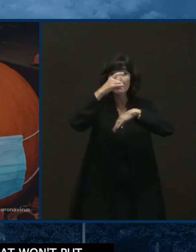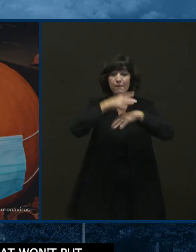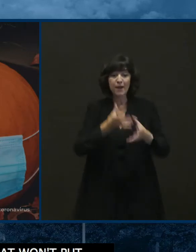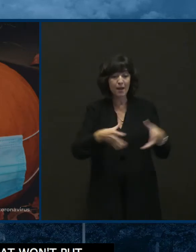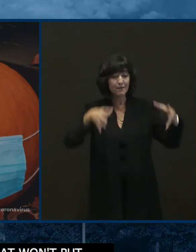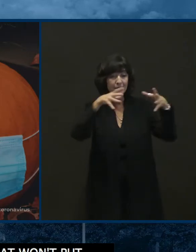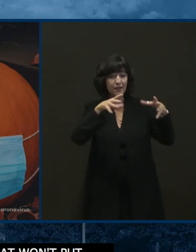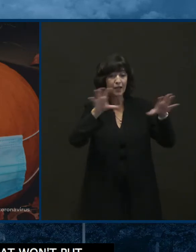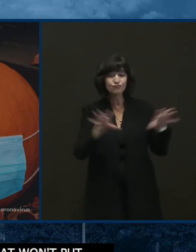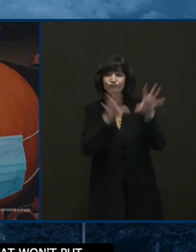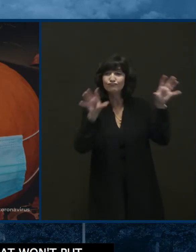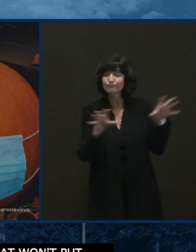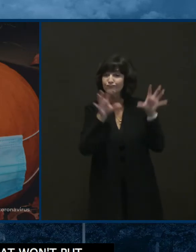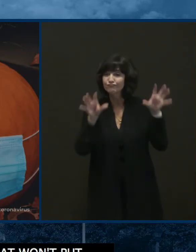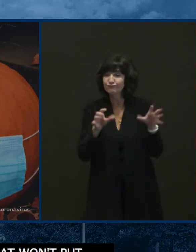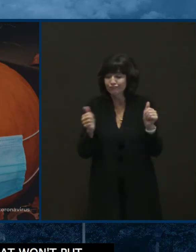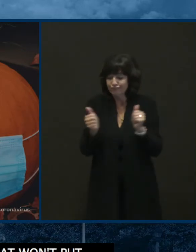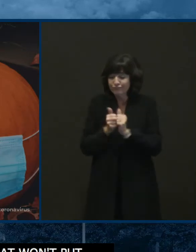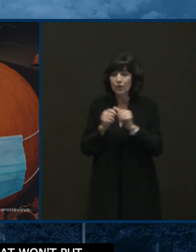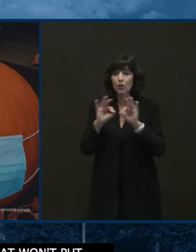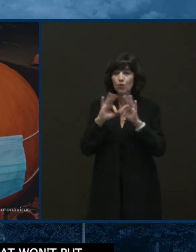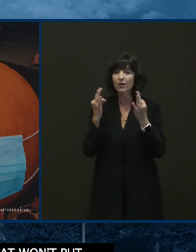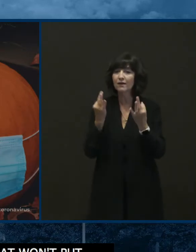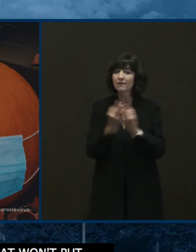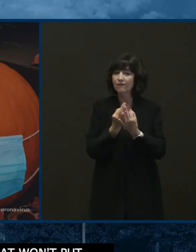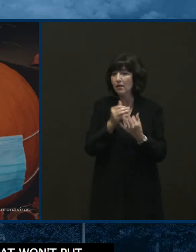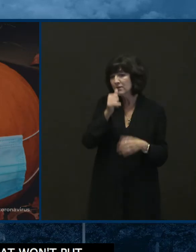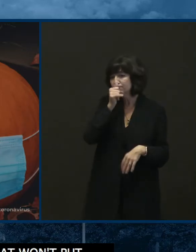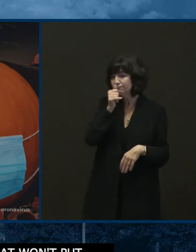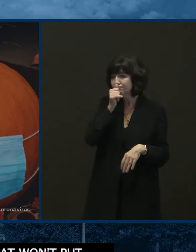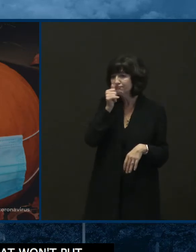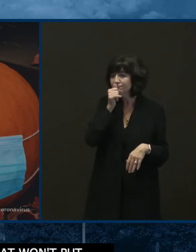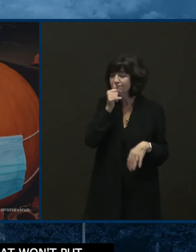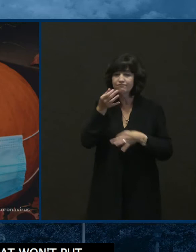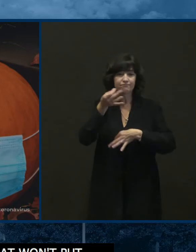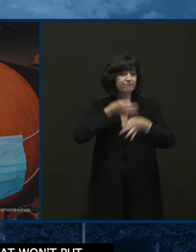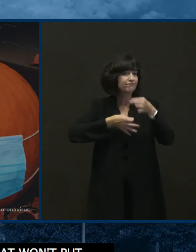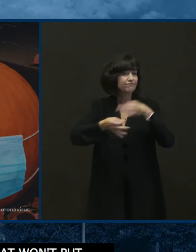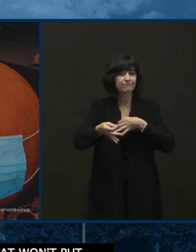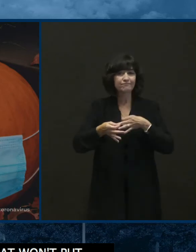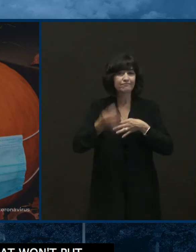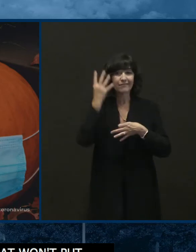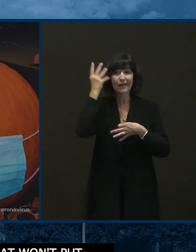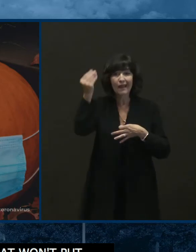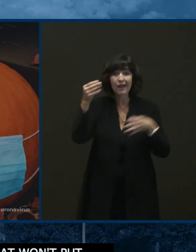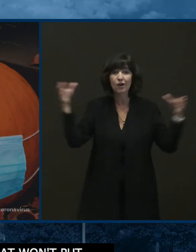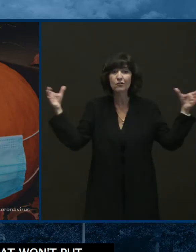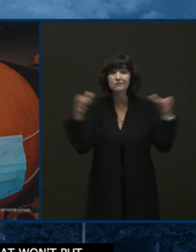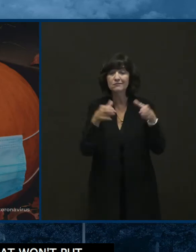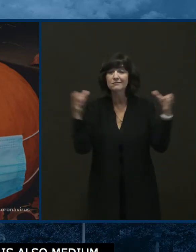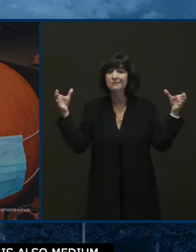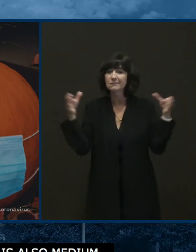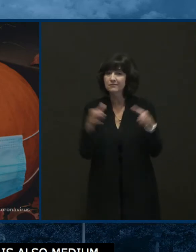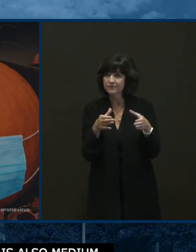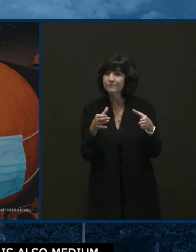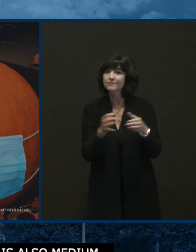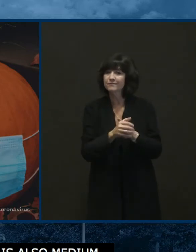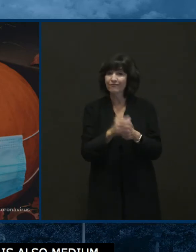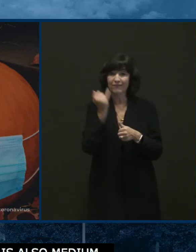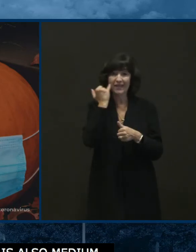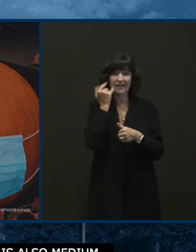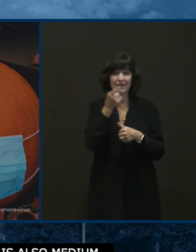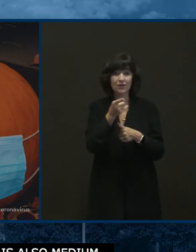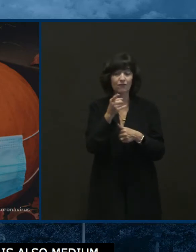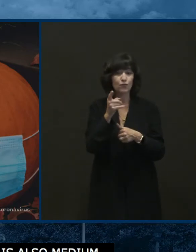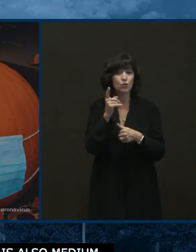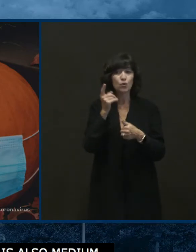getting COVID-19. But then there's also some medium risk activities that do involve being out of the house, out